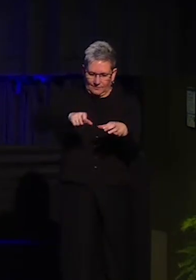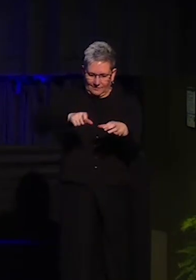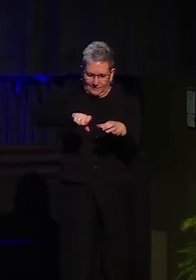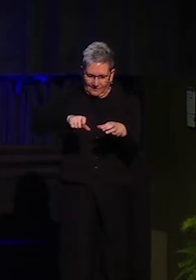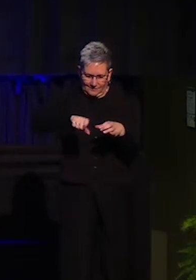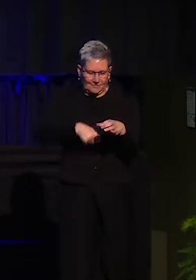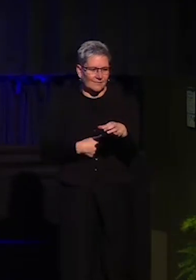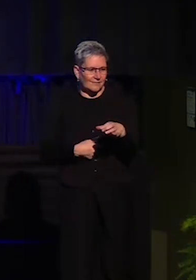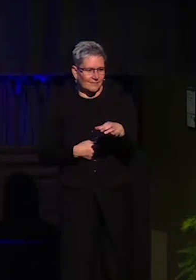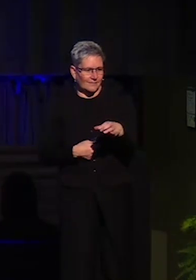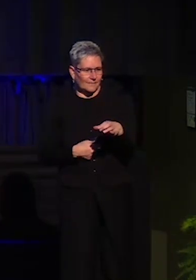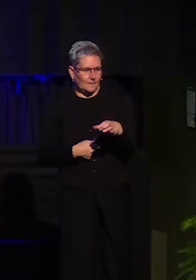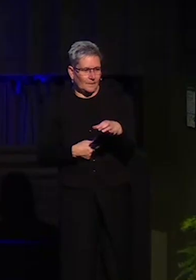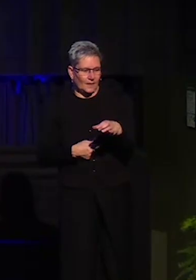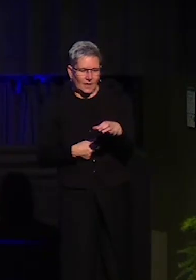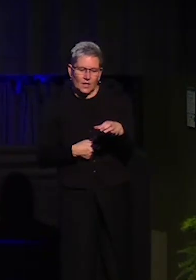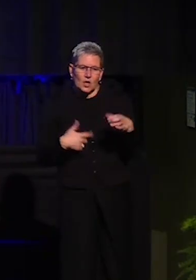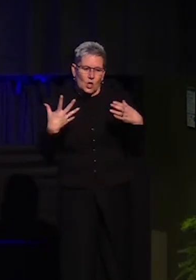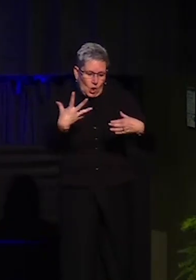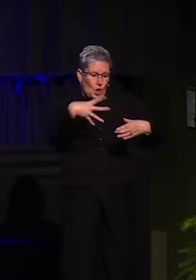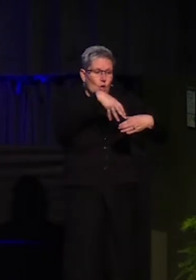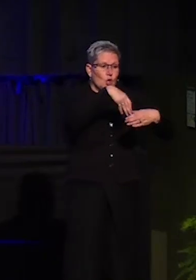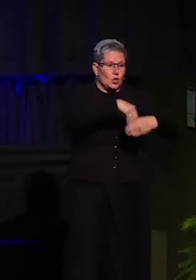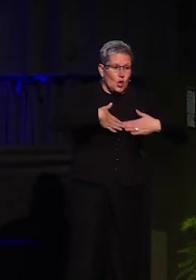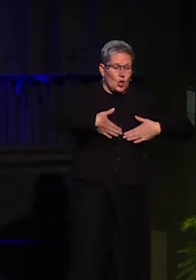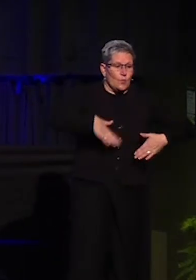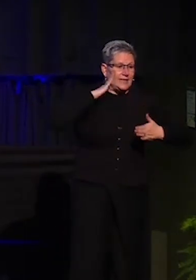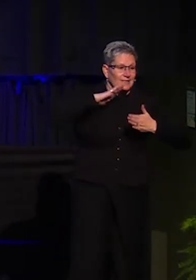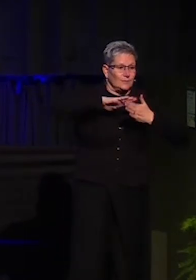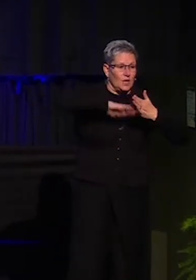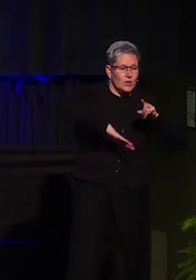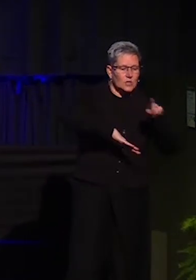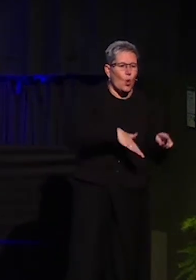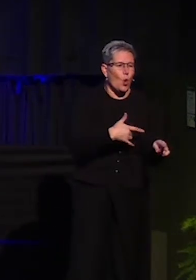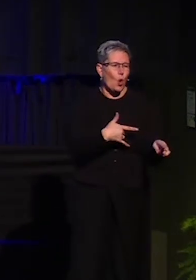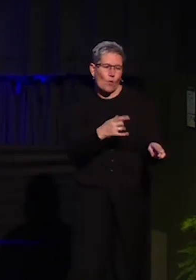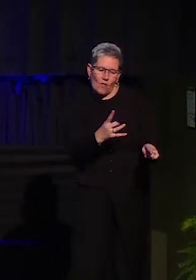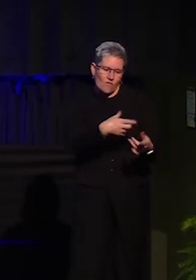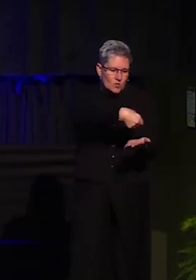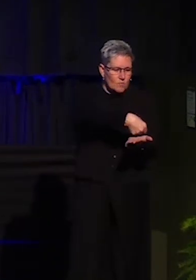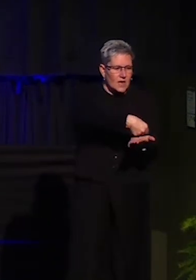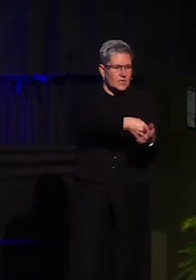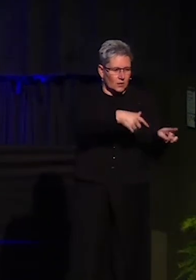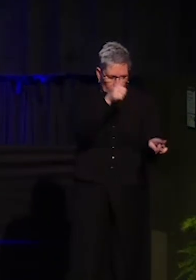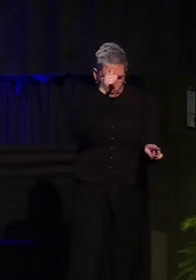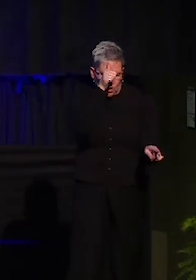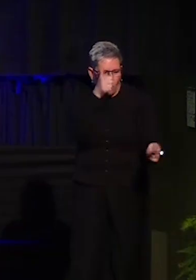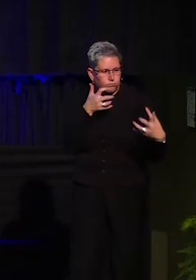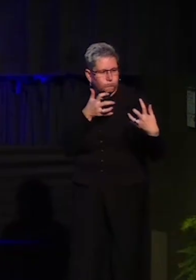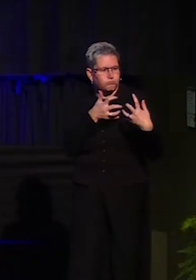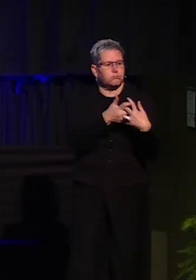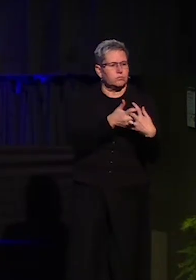Whereas those inclusive human experiences, we have really nailed the experience for the user. That's going to be